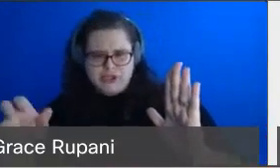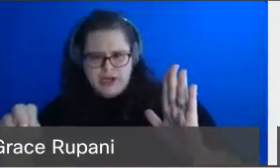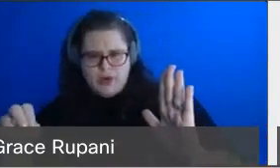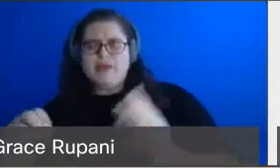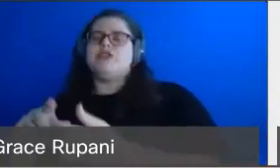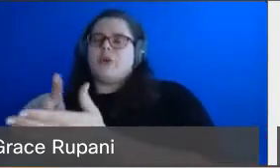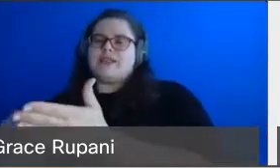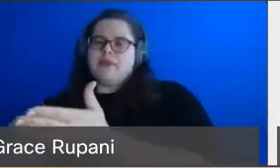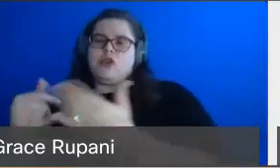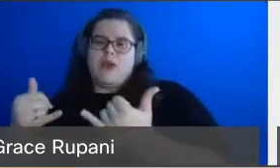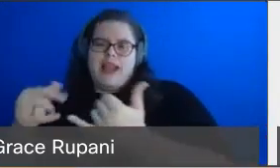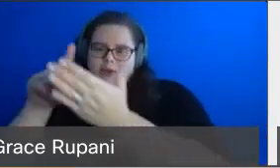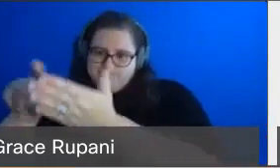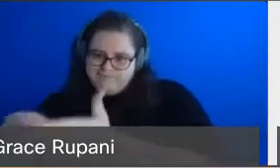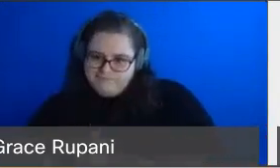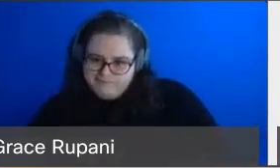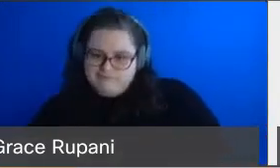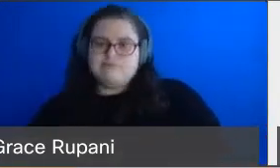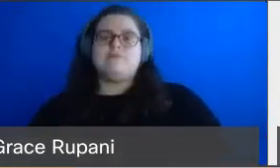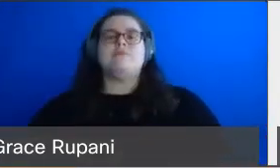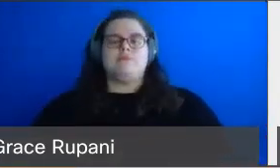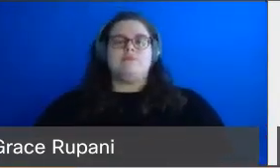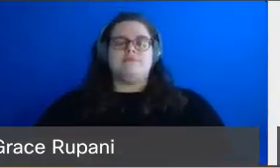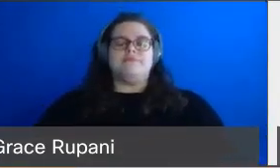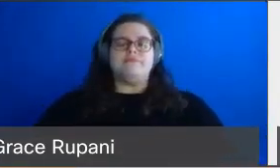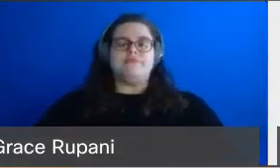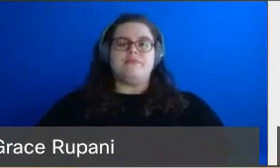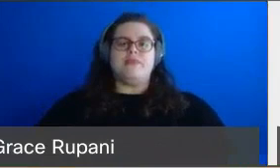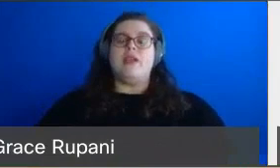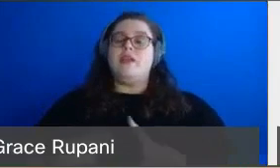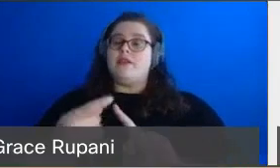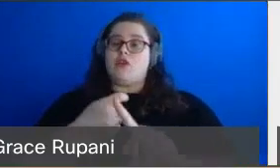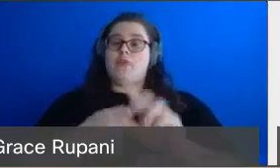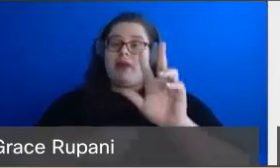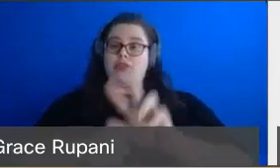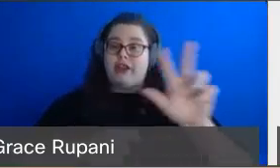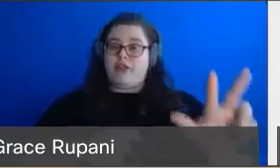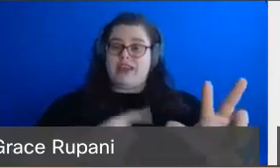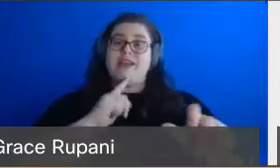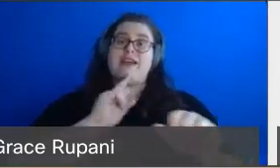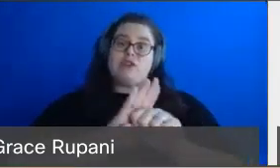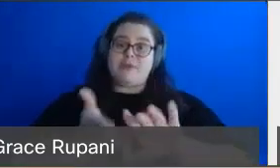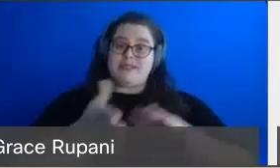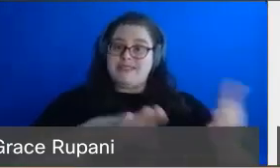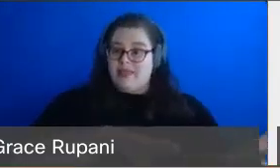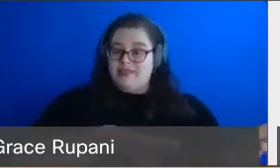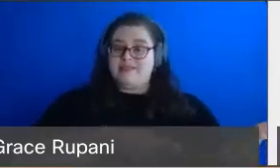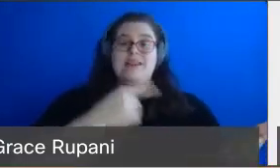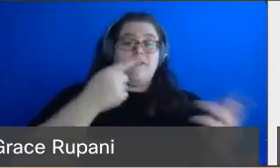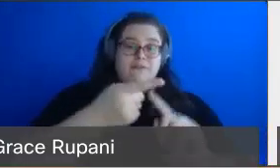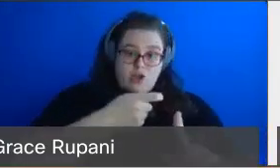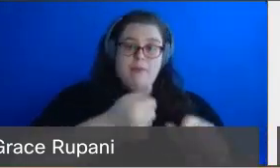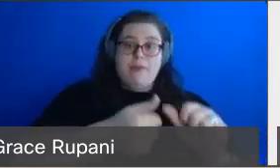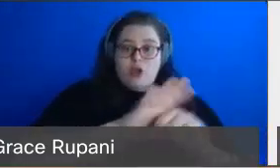And so of the 33 who are confirmed to have died from COVID, as you can see, there were 4 deaths